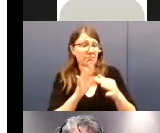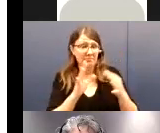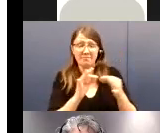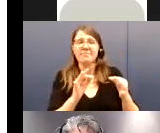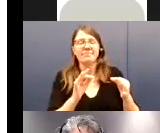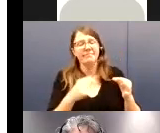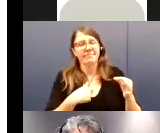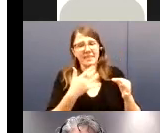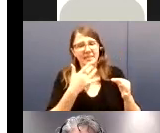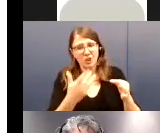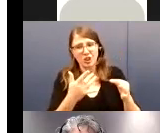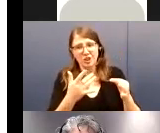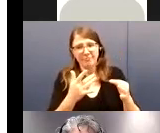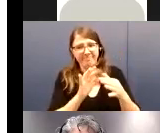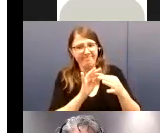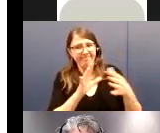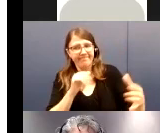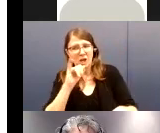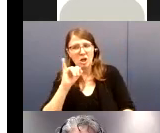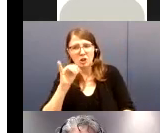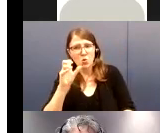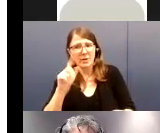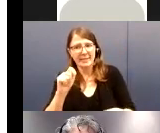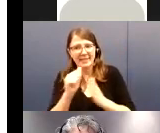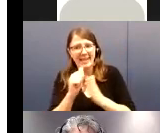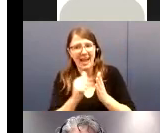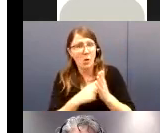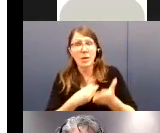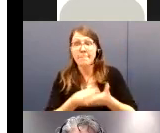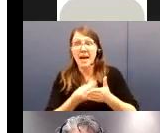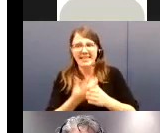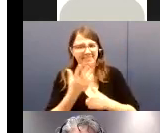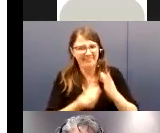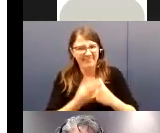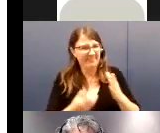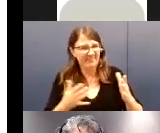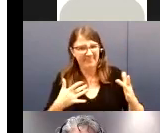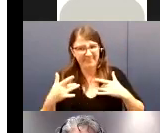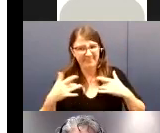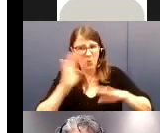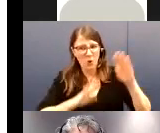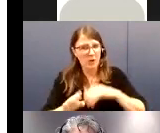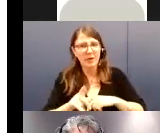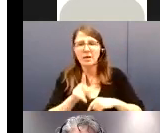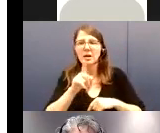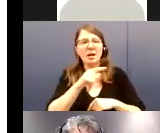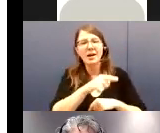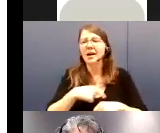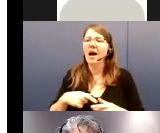oversee it. There's money missing and I'm worried. And didn't really get any good answers from the daughter about where the money was going and what was